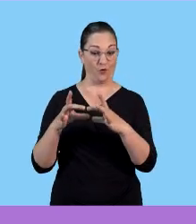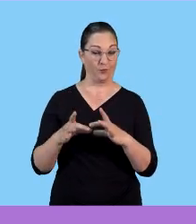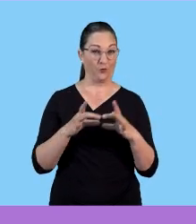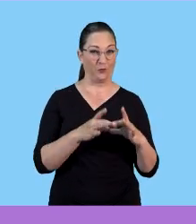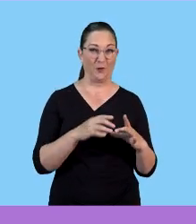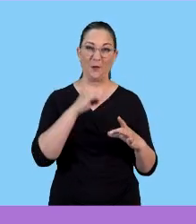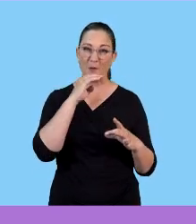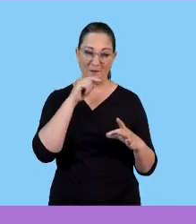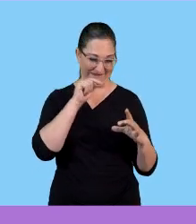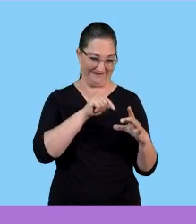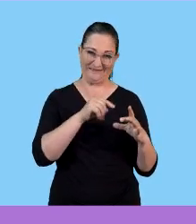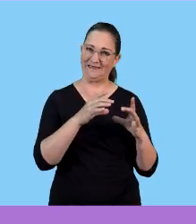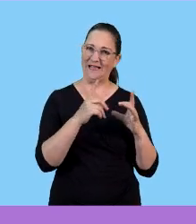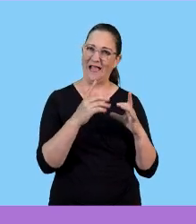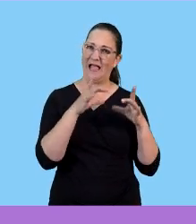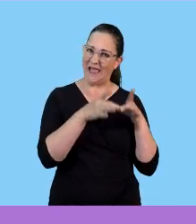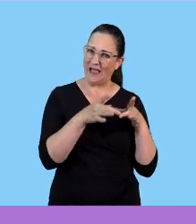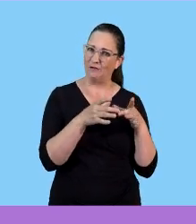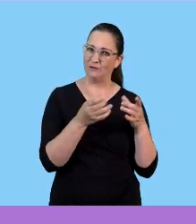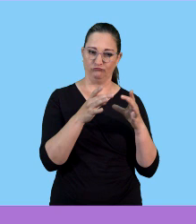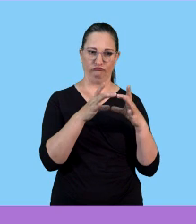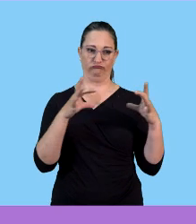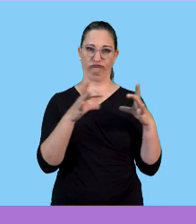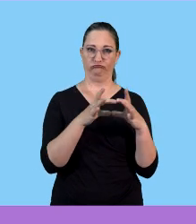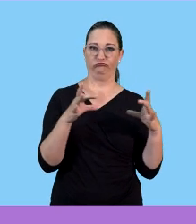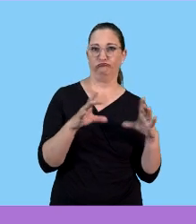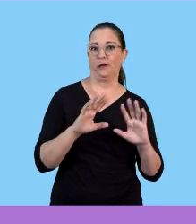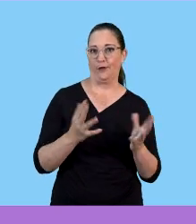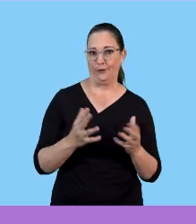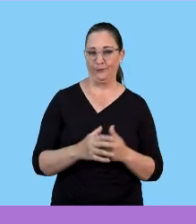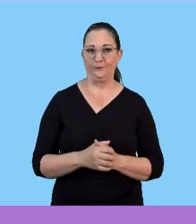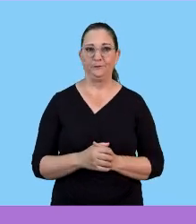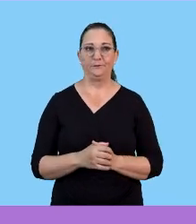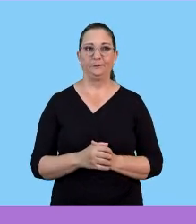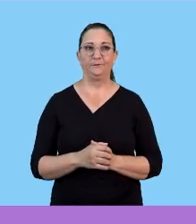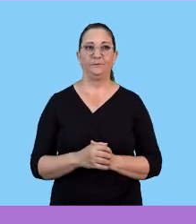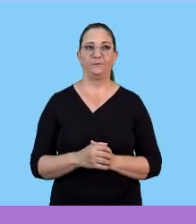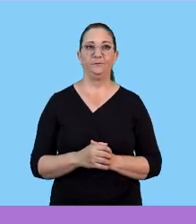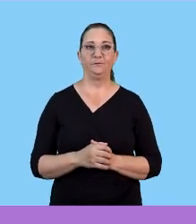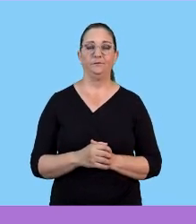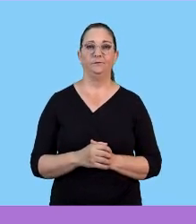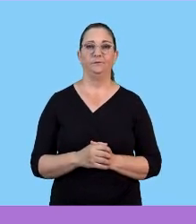So if this is going across the width of the box, then the candle will go that way.